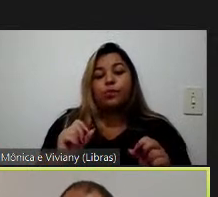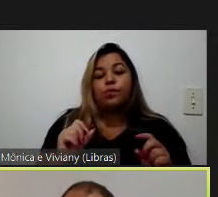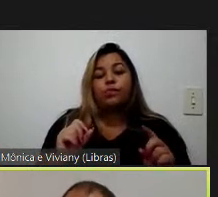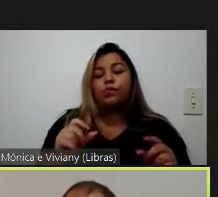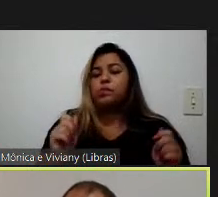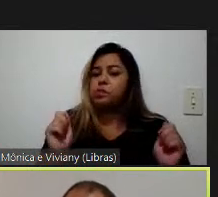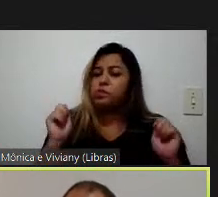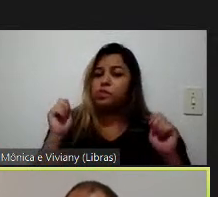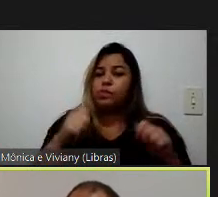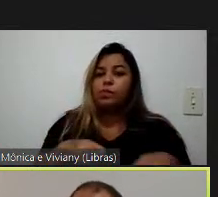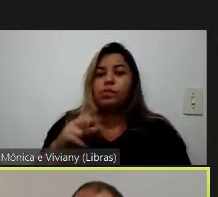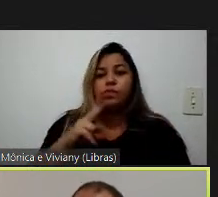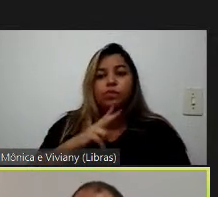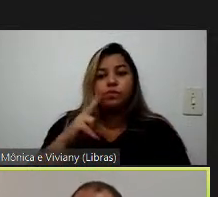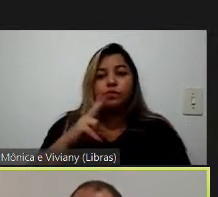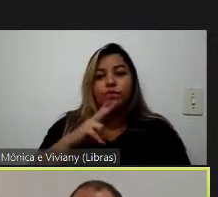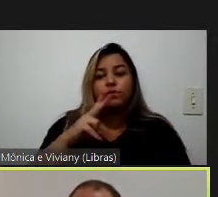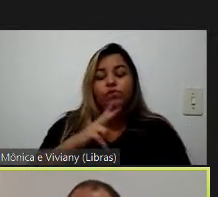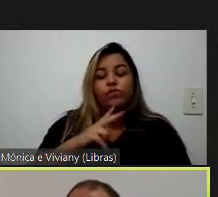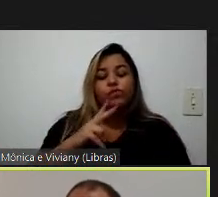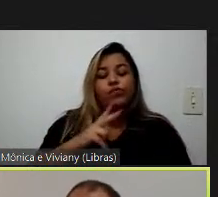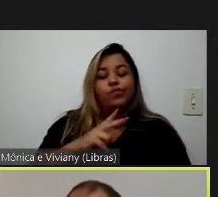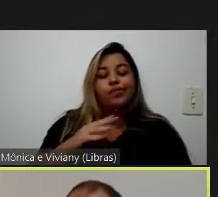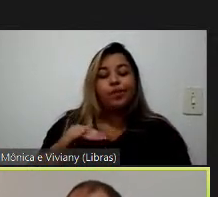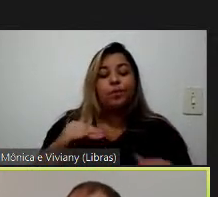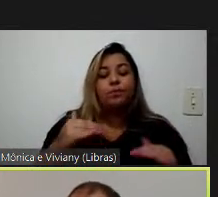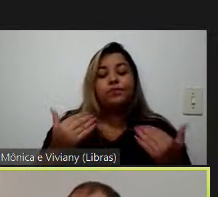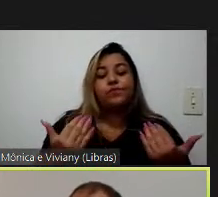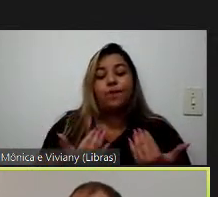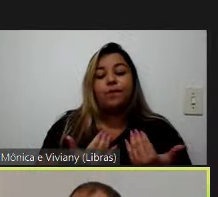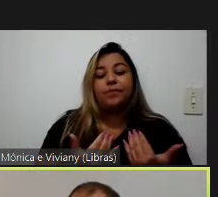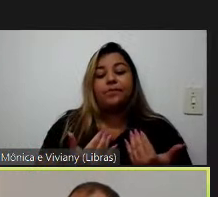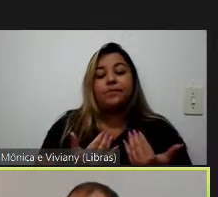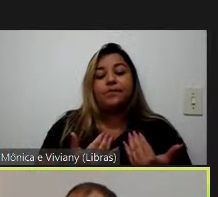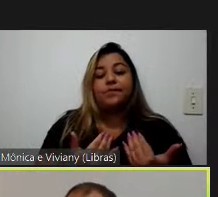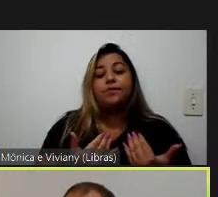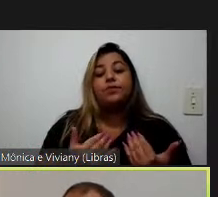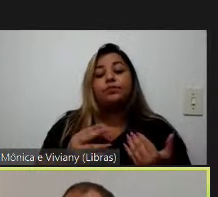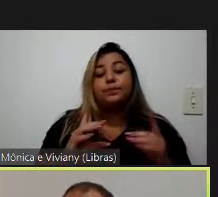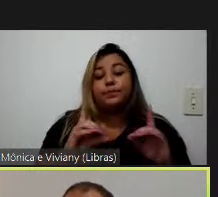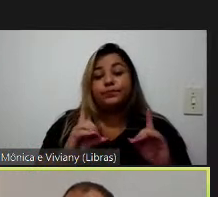individuals in local communities, and also on individual human rights.